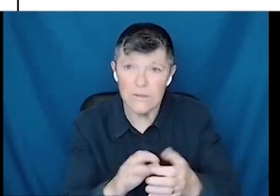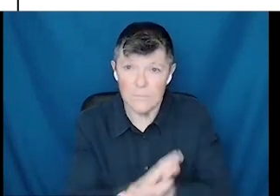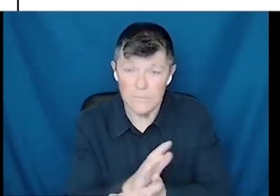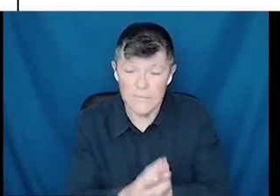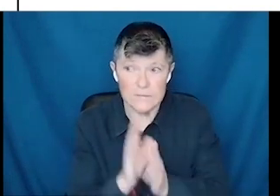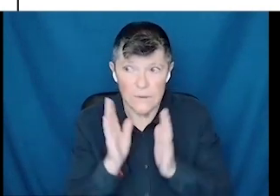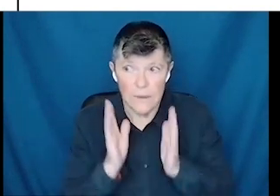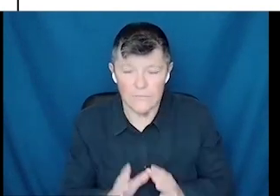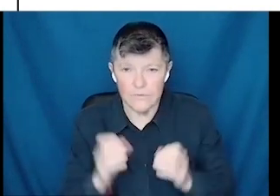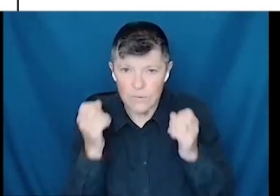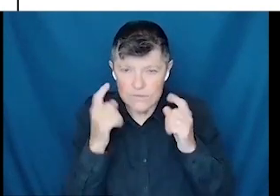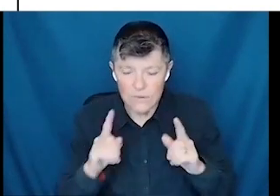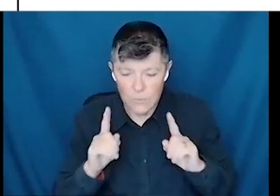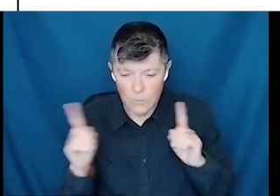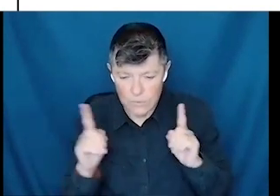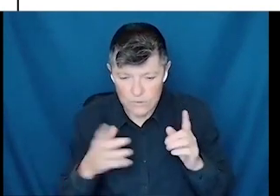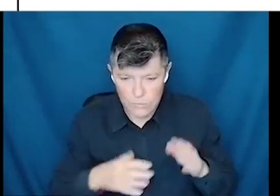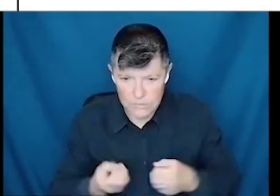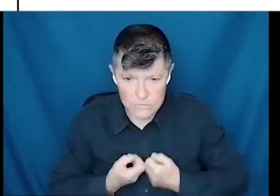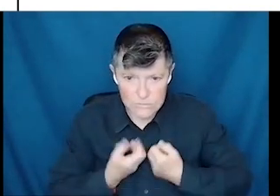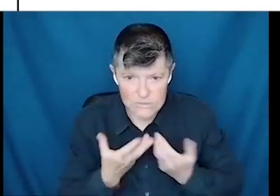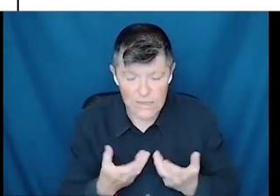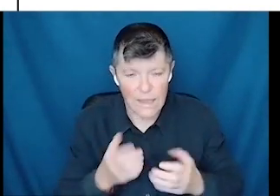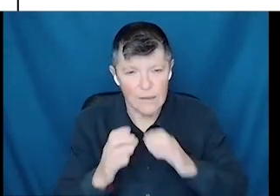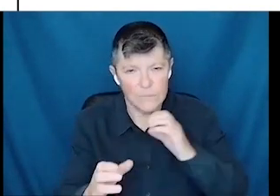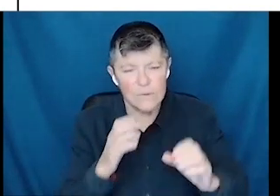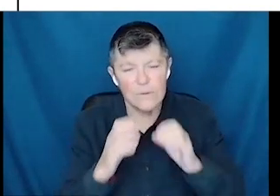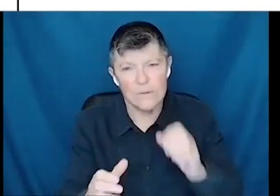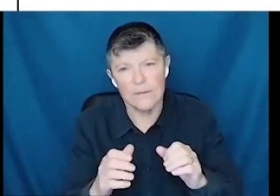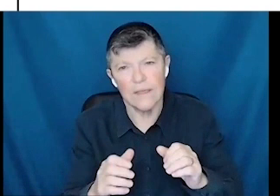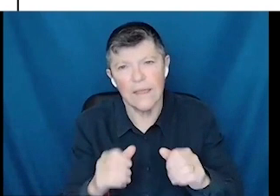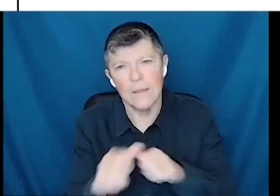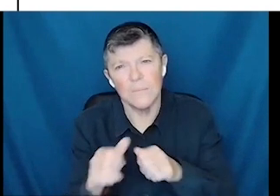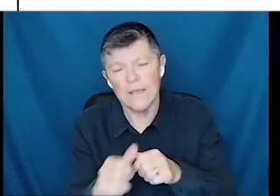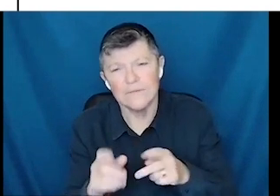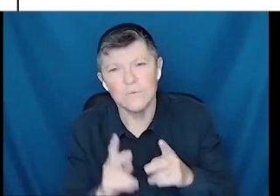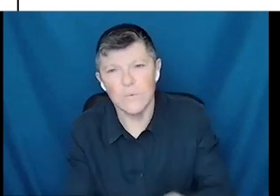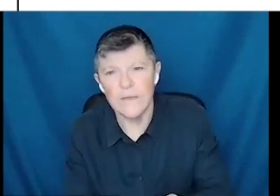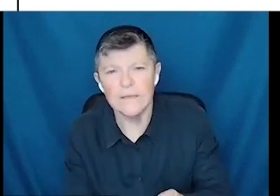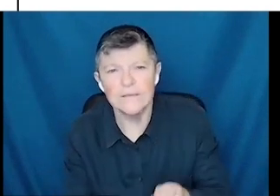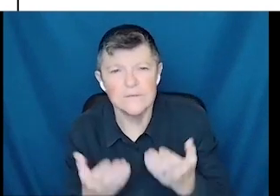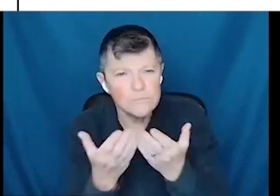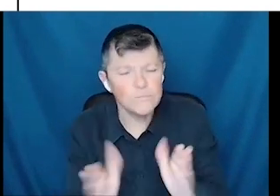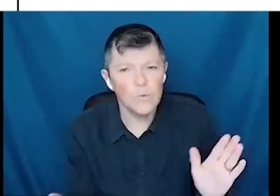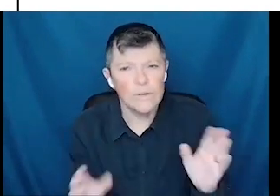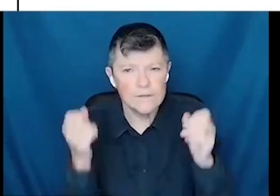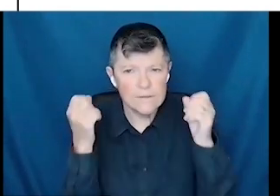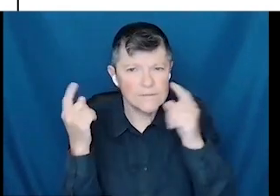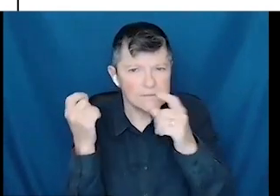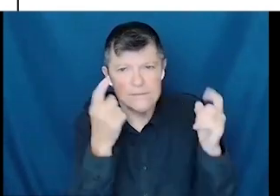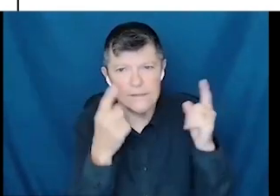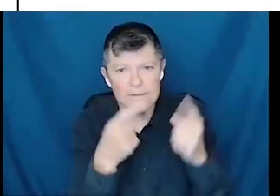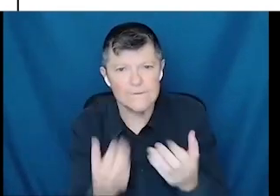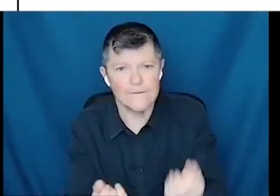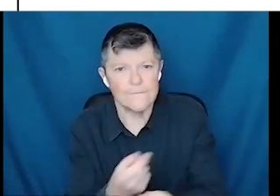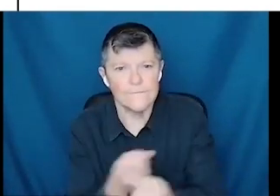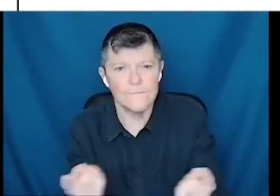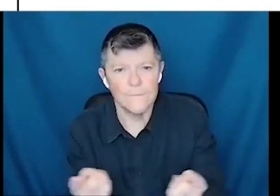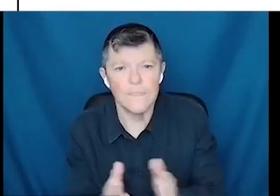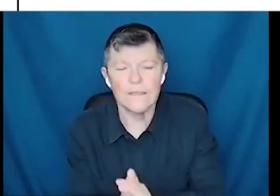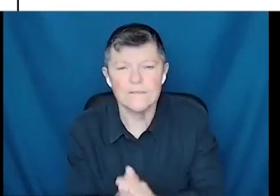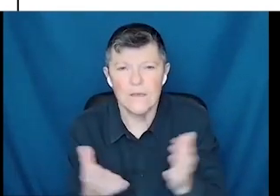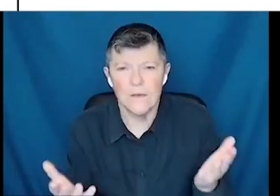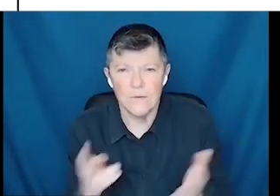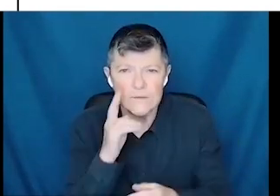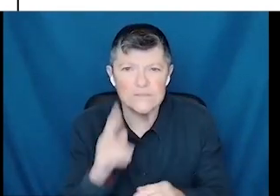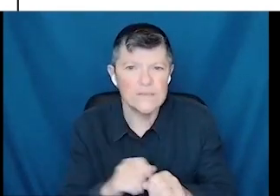also communicate what you're trying to say in a better way that can be more widely understood. So on the PowerPoint now, you can see